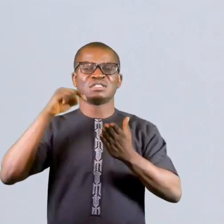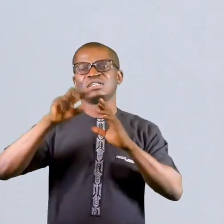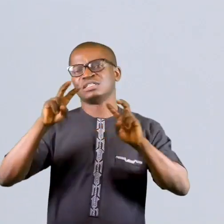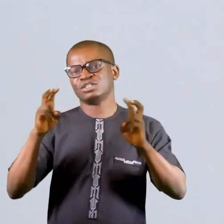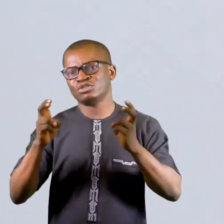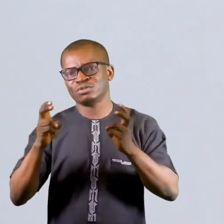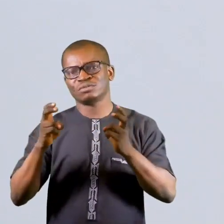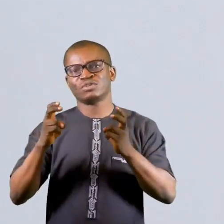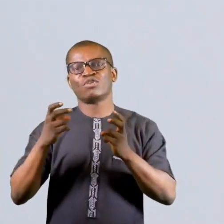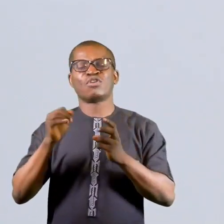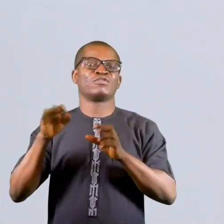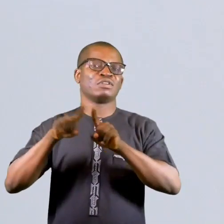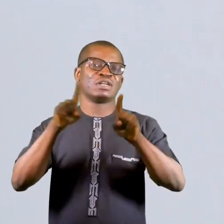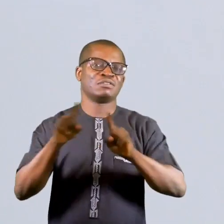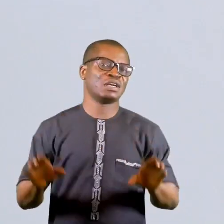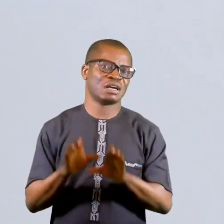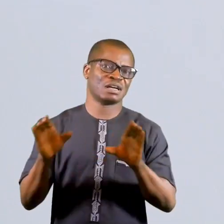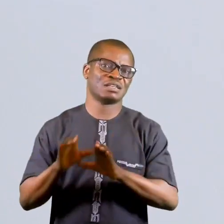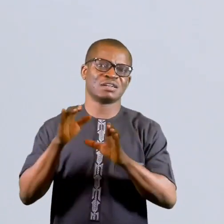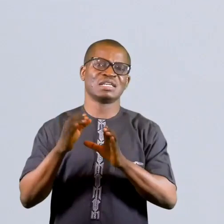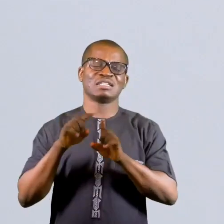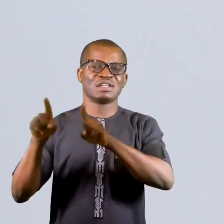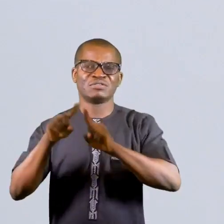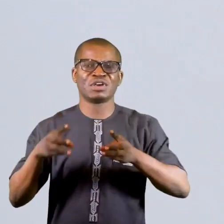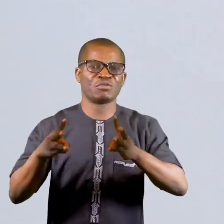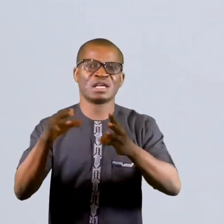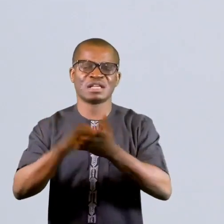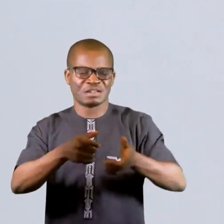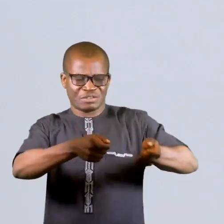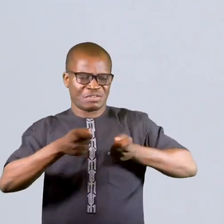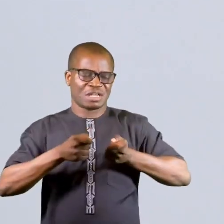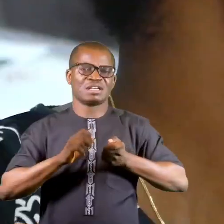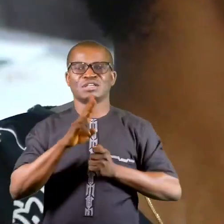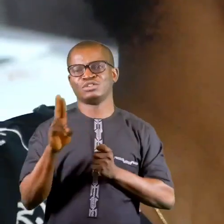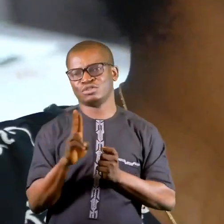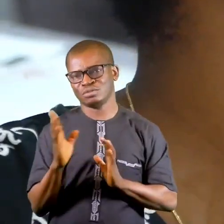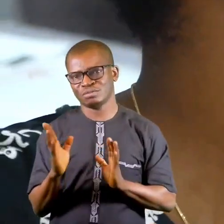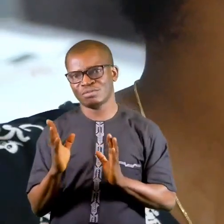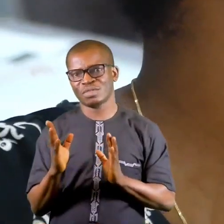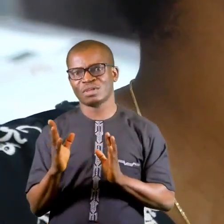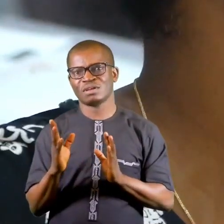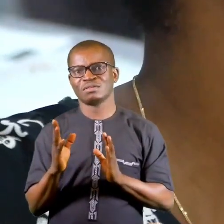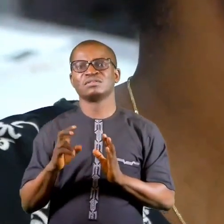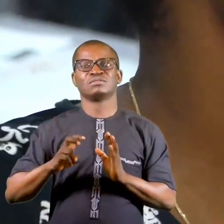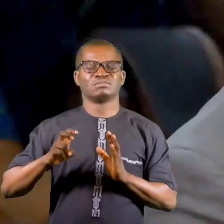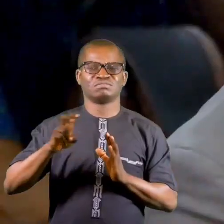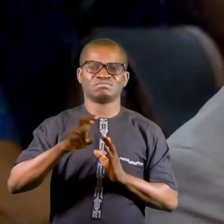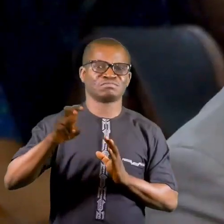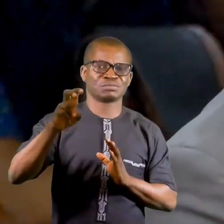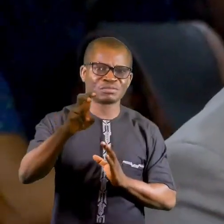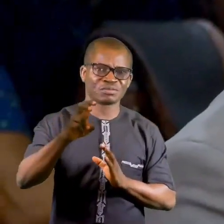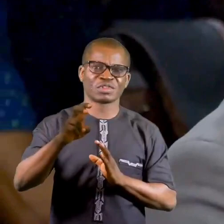trafficking and elaborate the mode of operation employed by the traffickers using formal channels. Educate travel